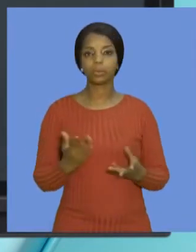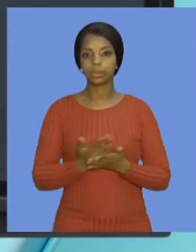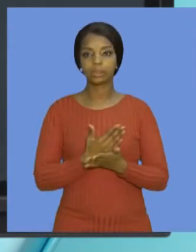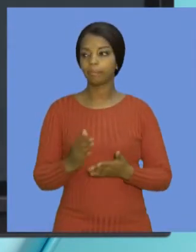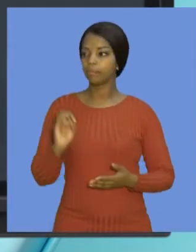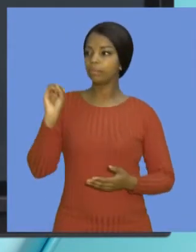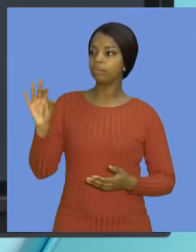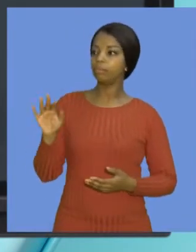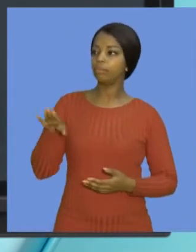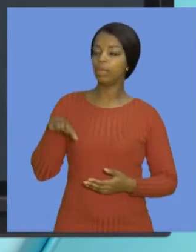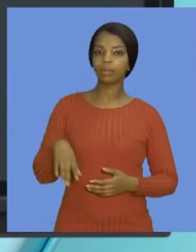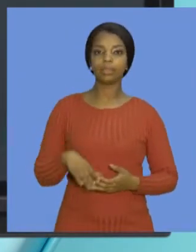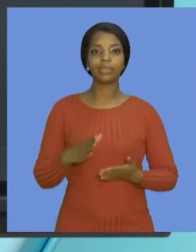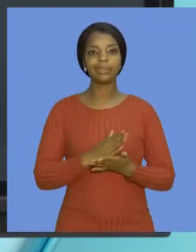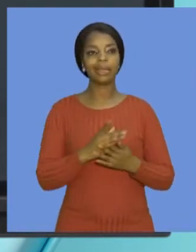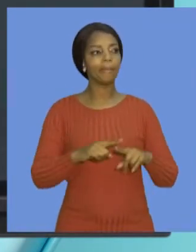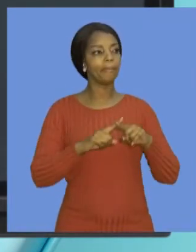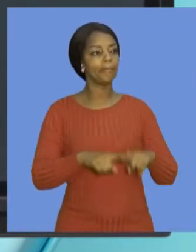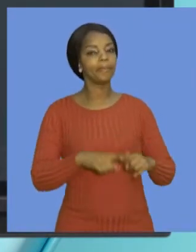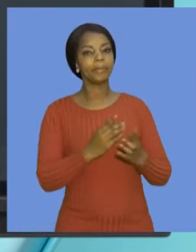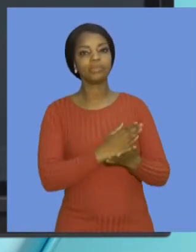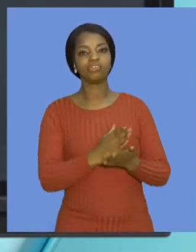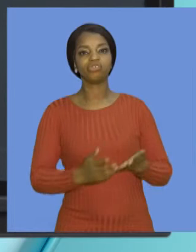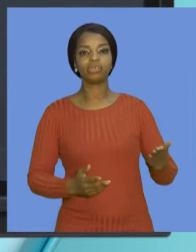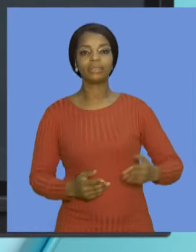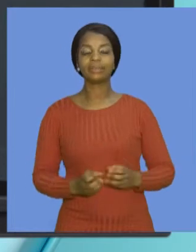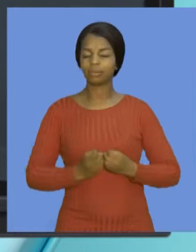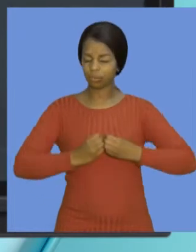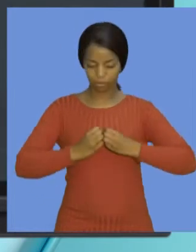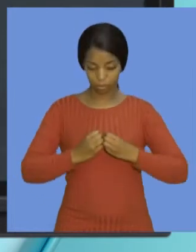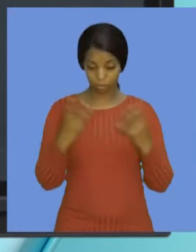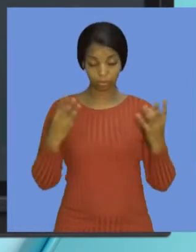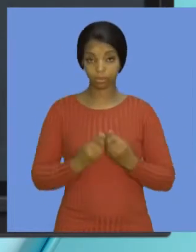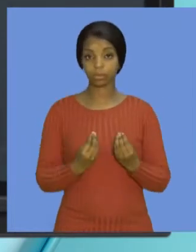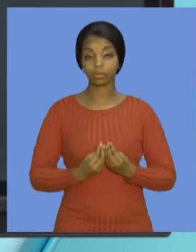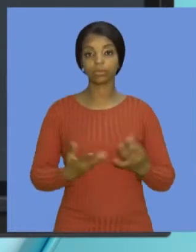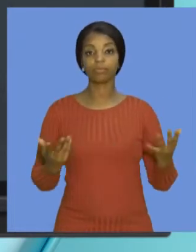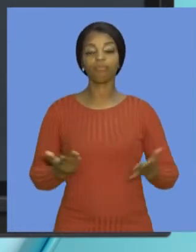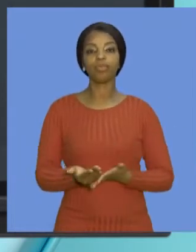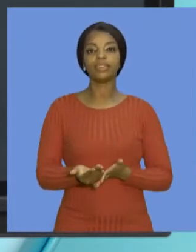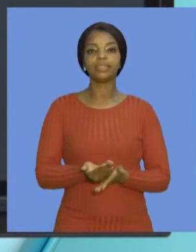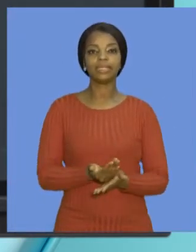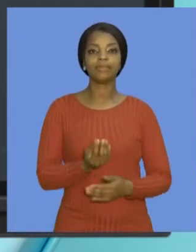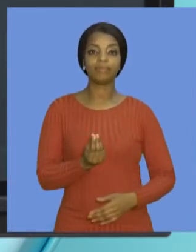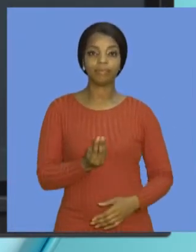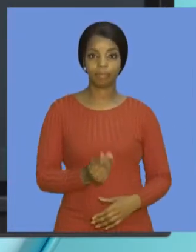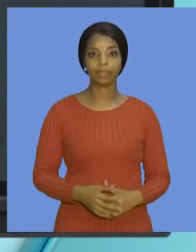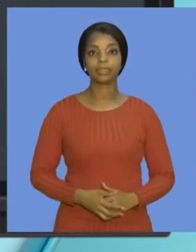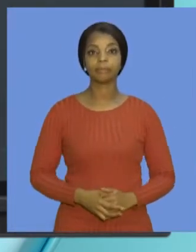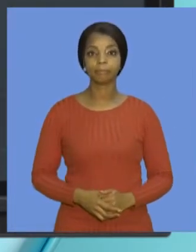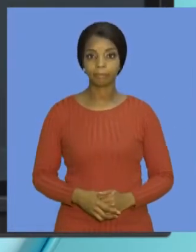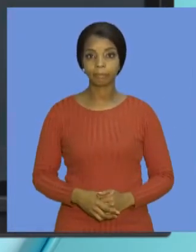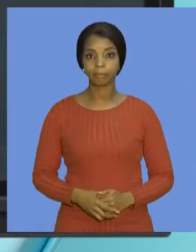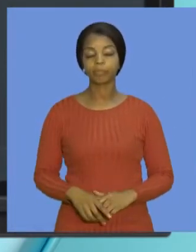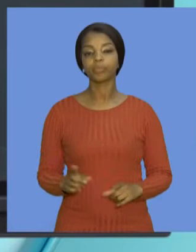look at shares, some look at a lot of things to save their money. So what would then be your option?